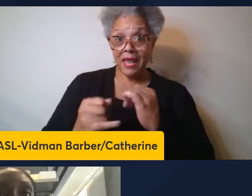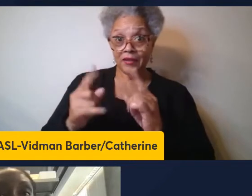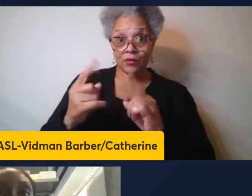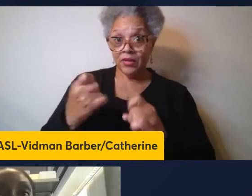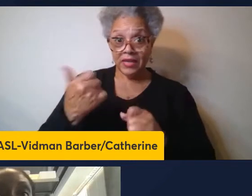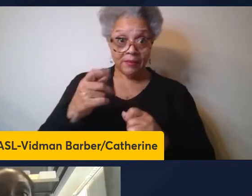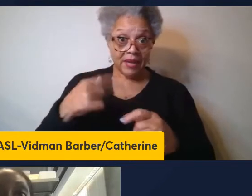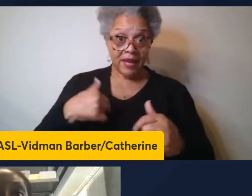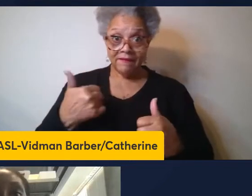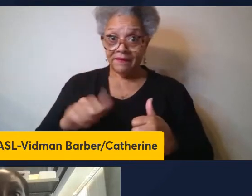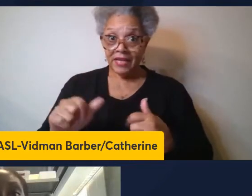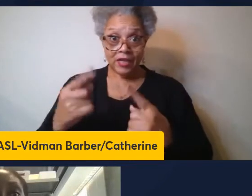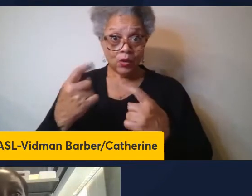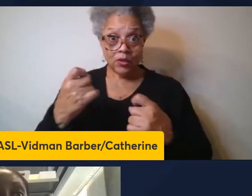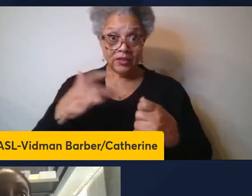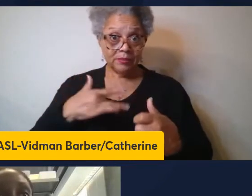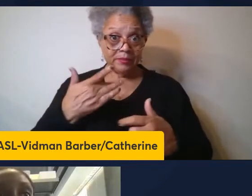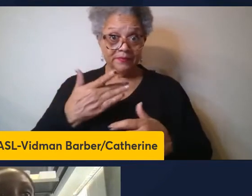feel free to